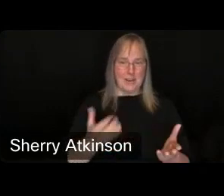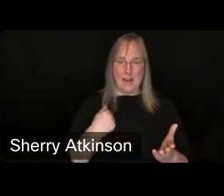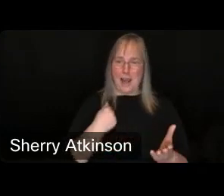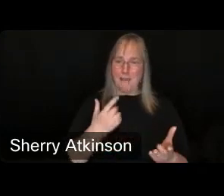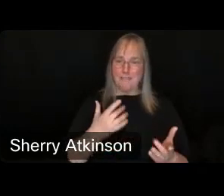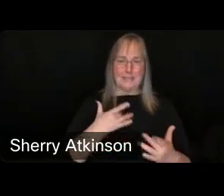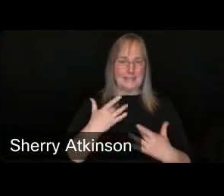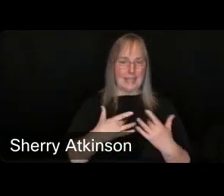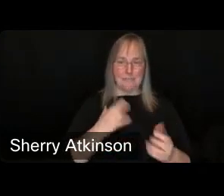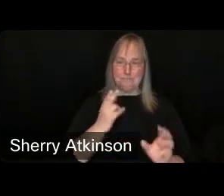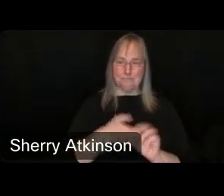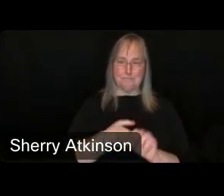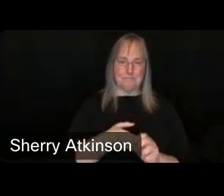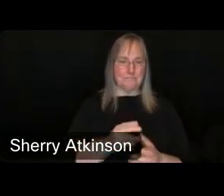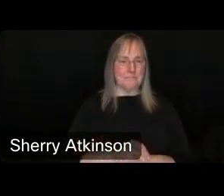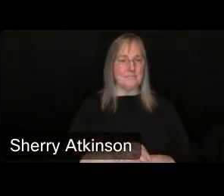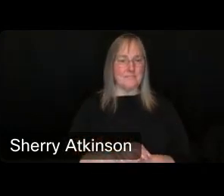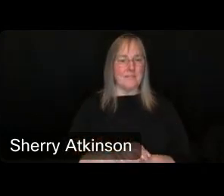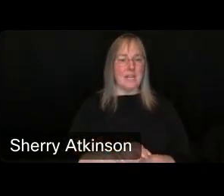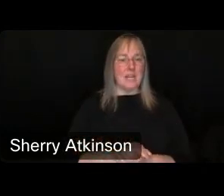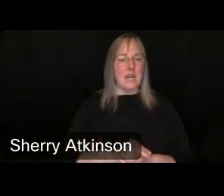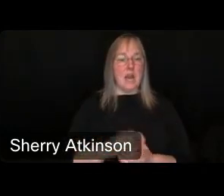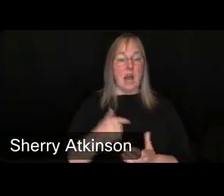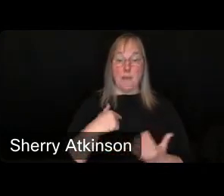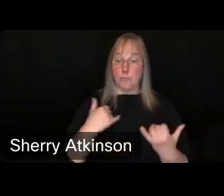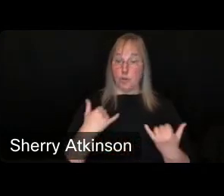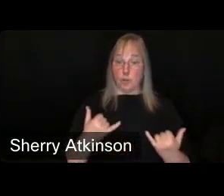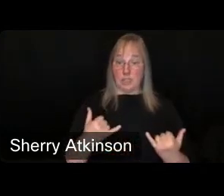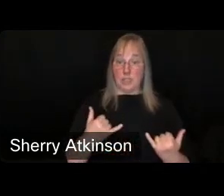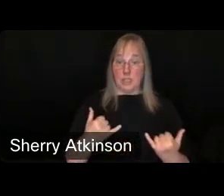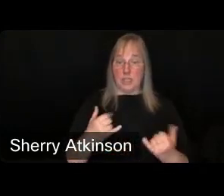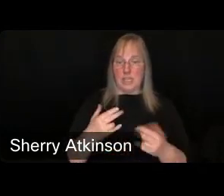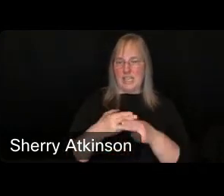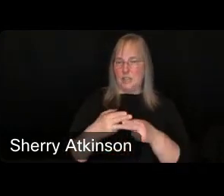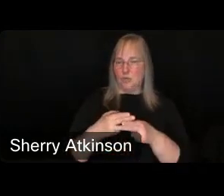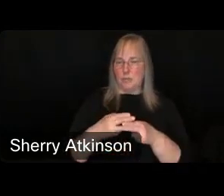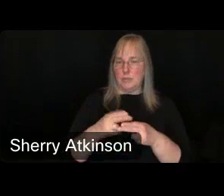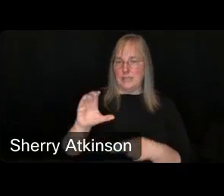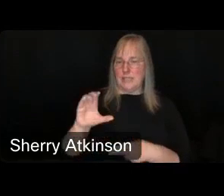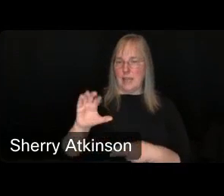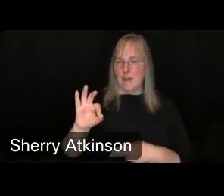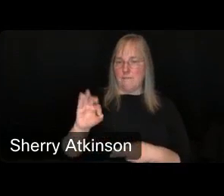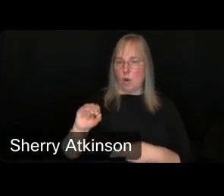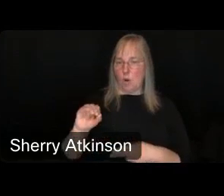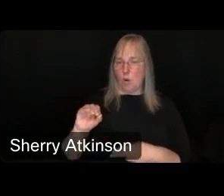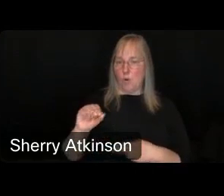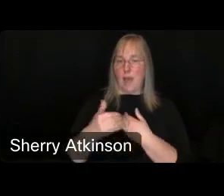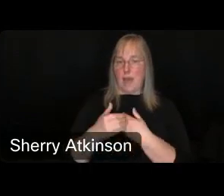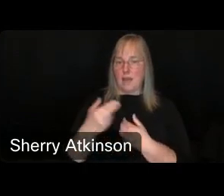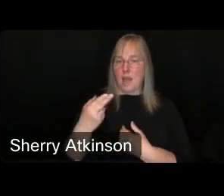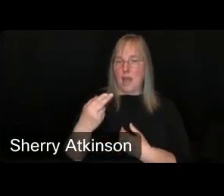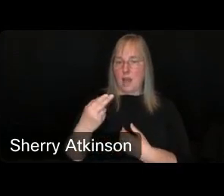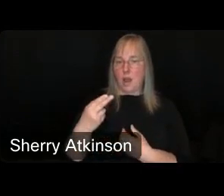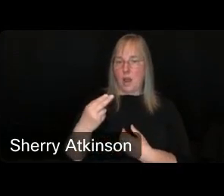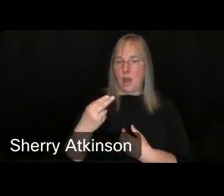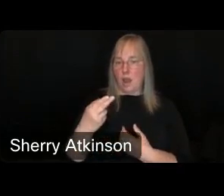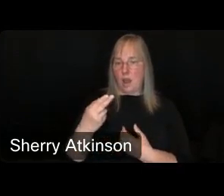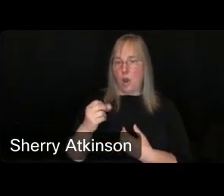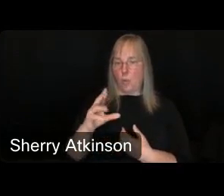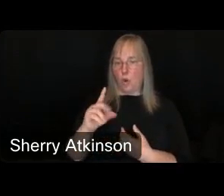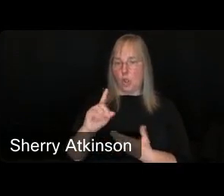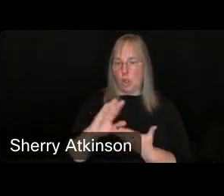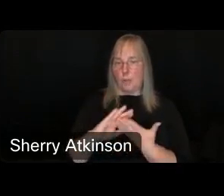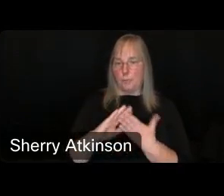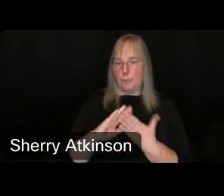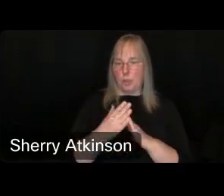participate. I am currently the interim CFO at Howard Community College, and I just moved to